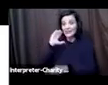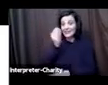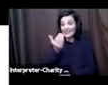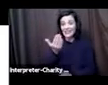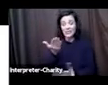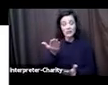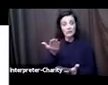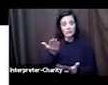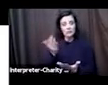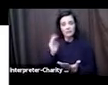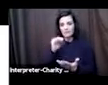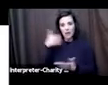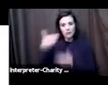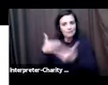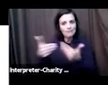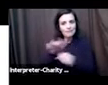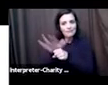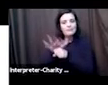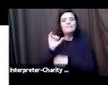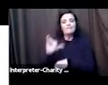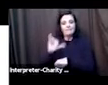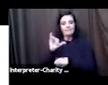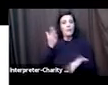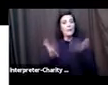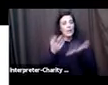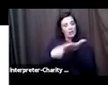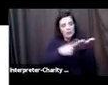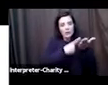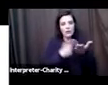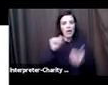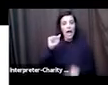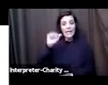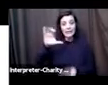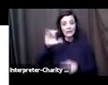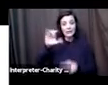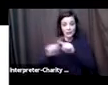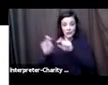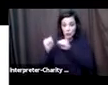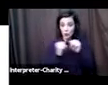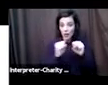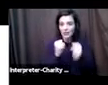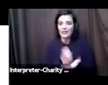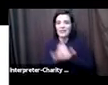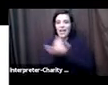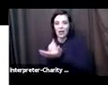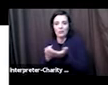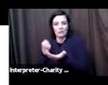the speed we think it should, then maybe we want to start looking at some AAC strategies to help support that